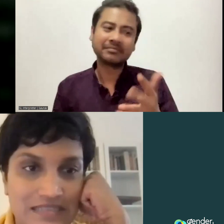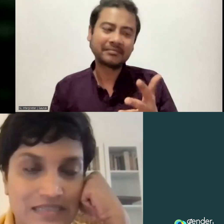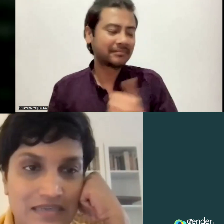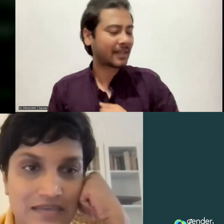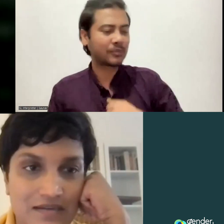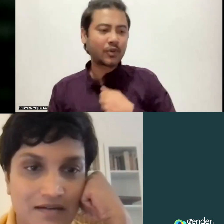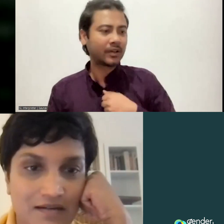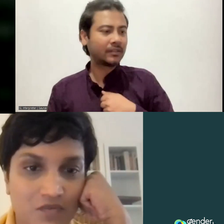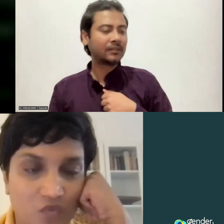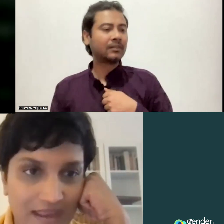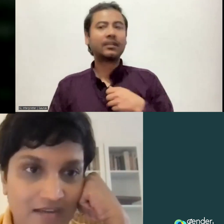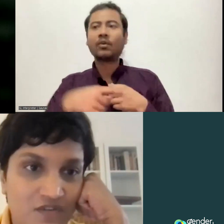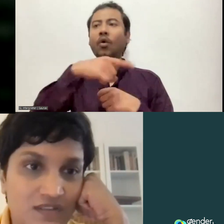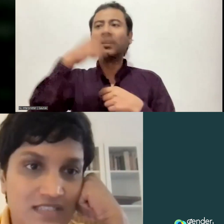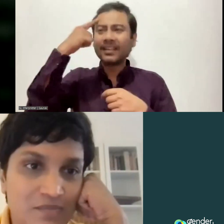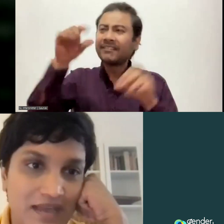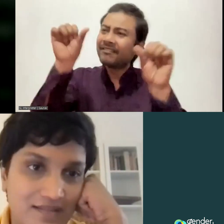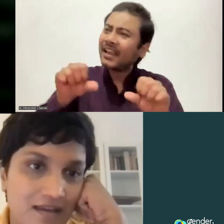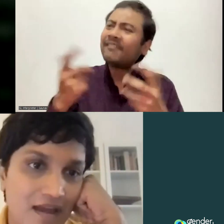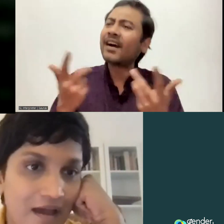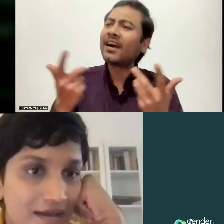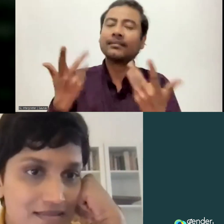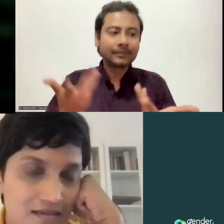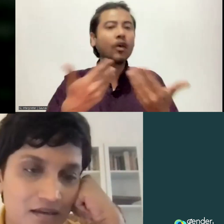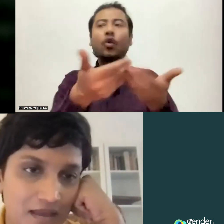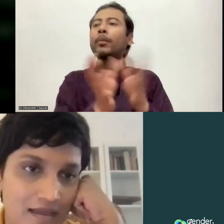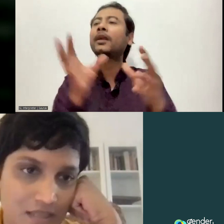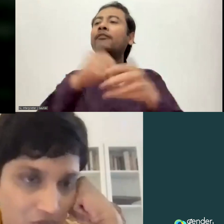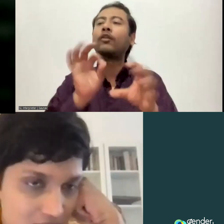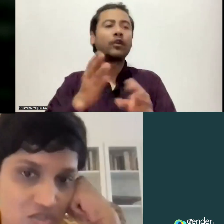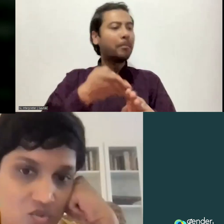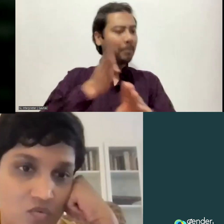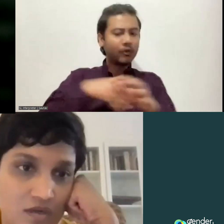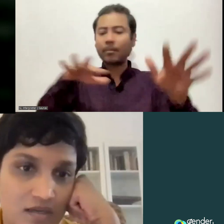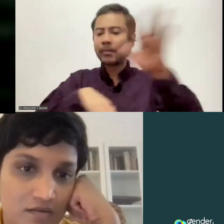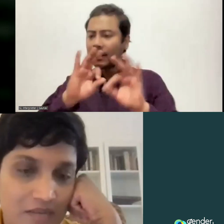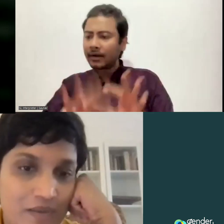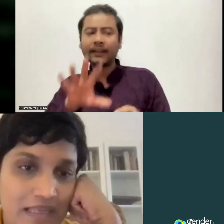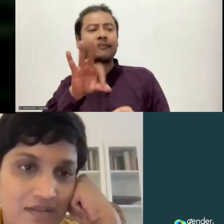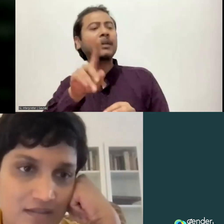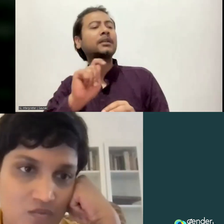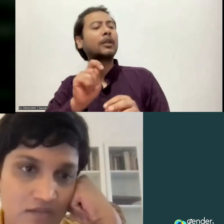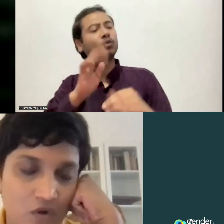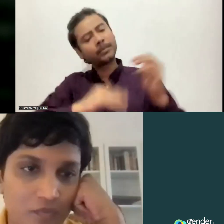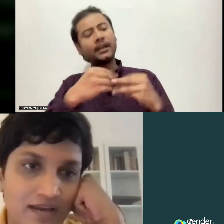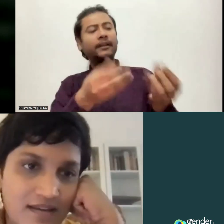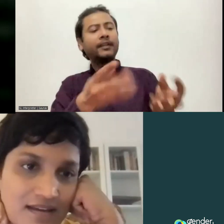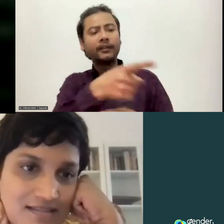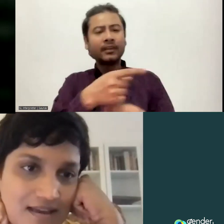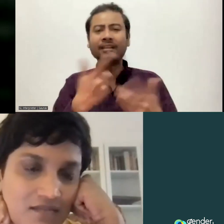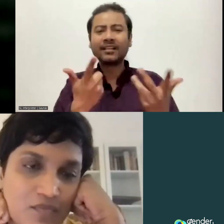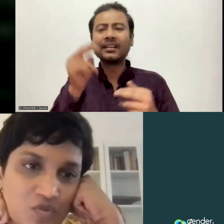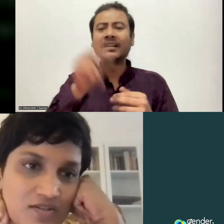direct, easy way for this, but I think as communities who really believe in this way of